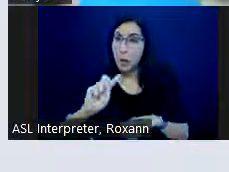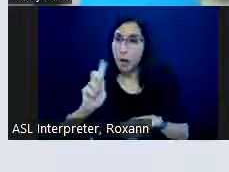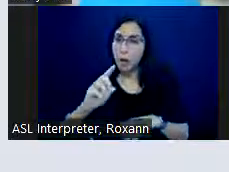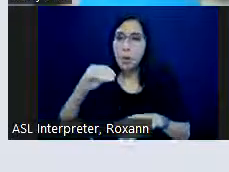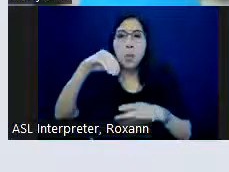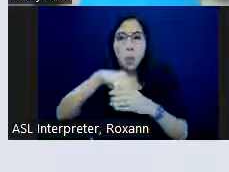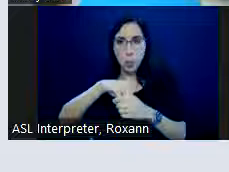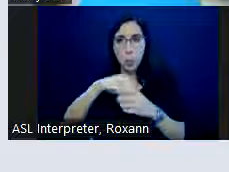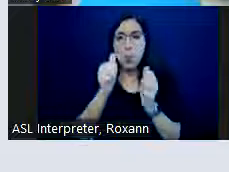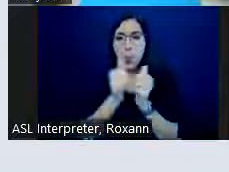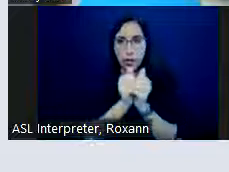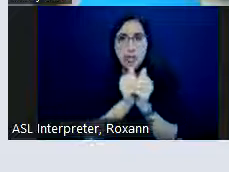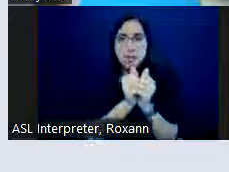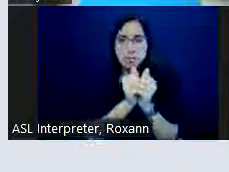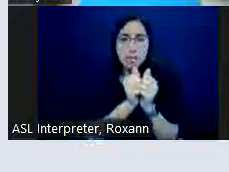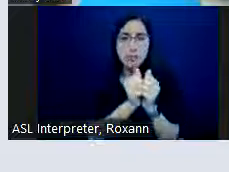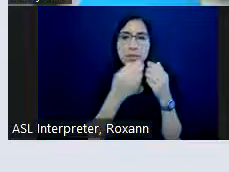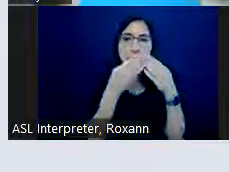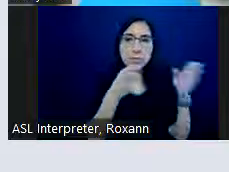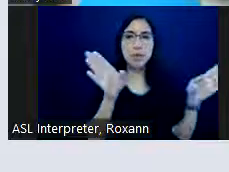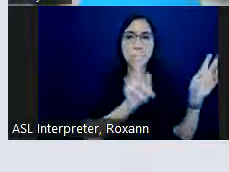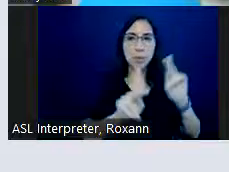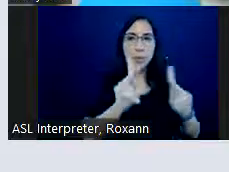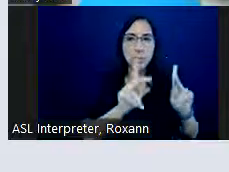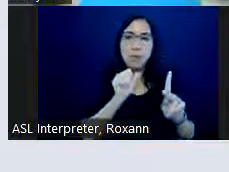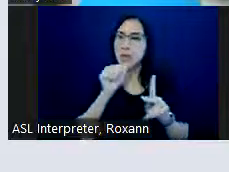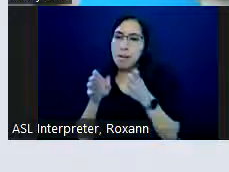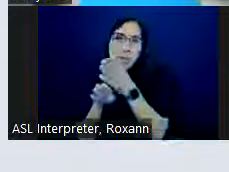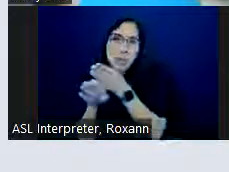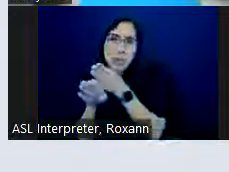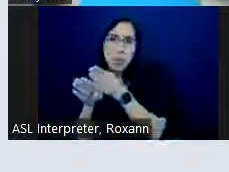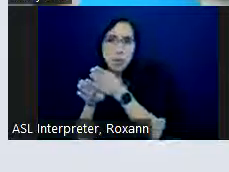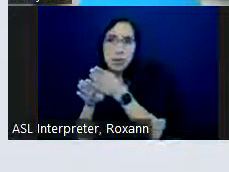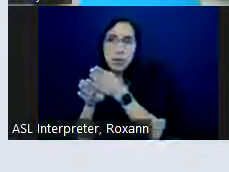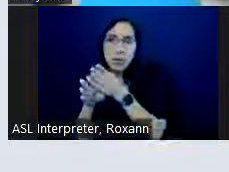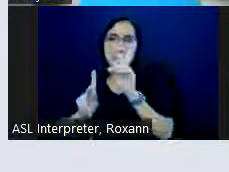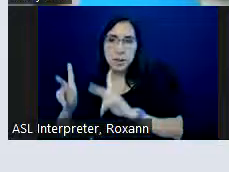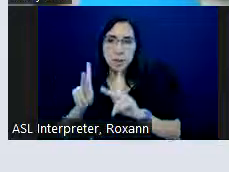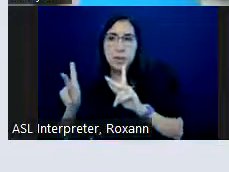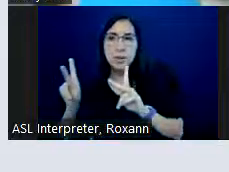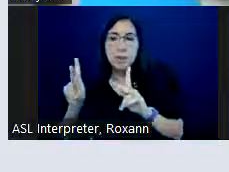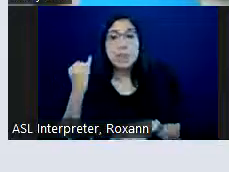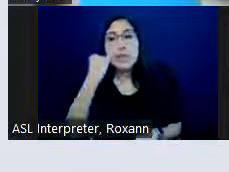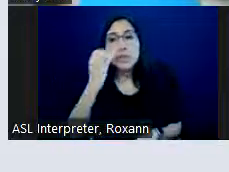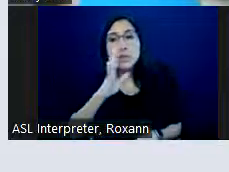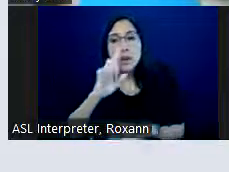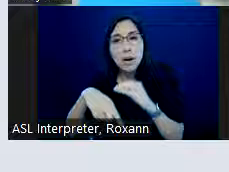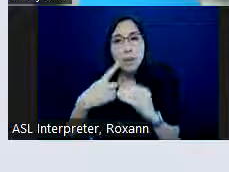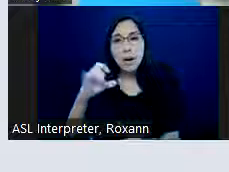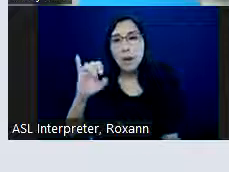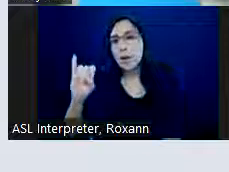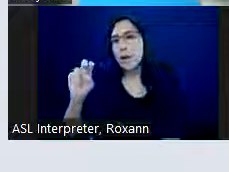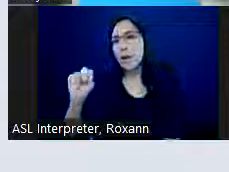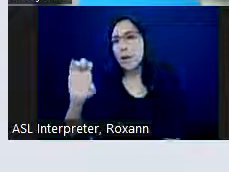minority. So when we're talking about inclusivity, we also need to make sure we're talking